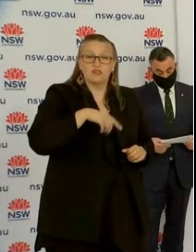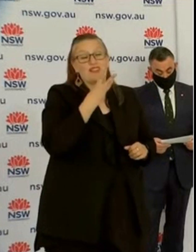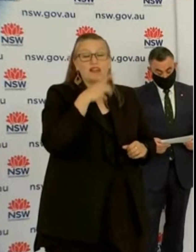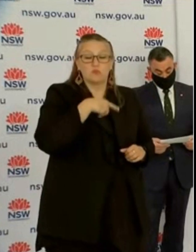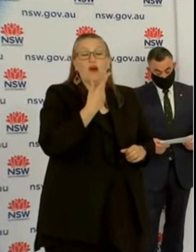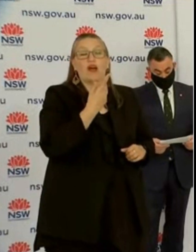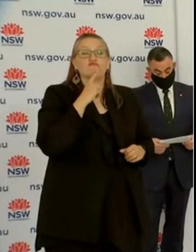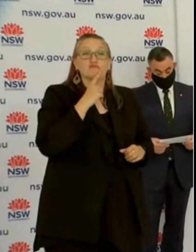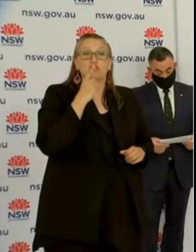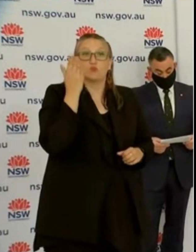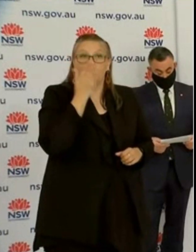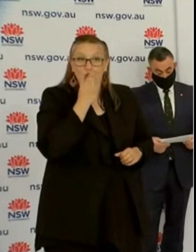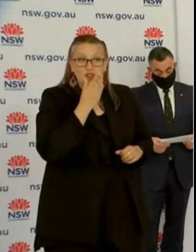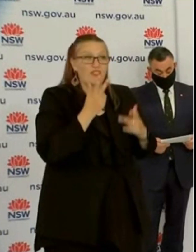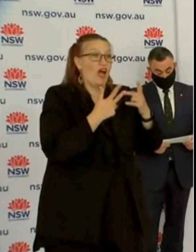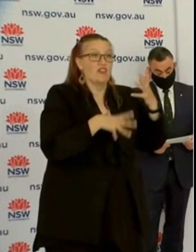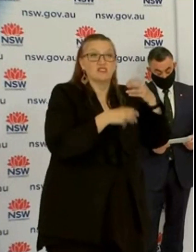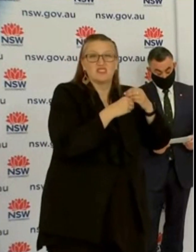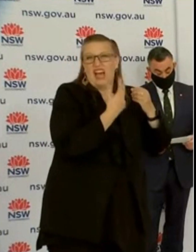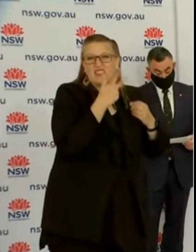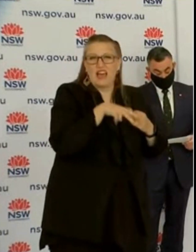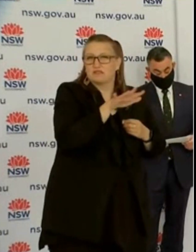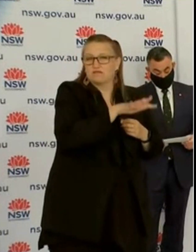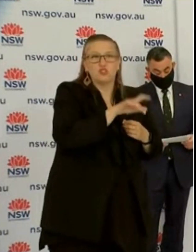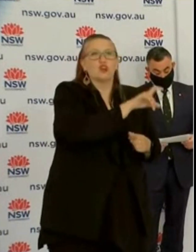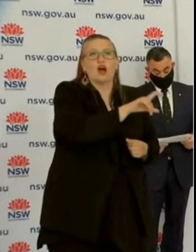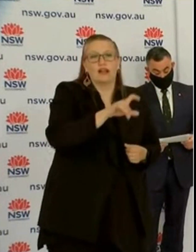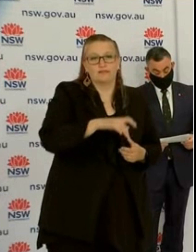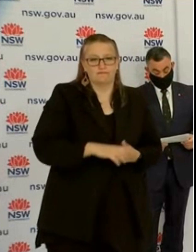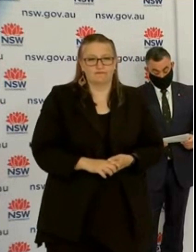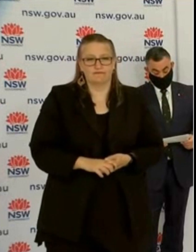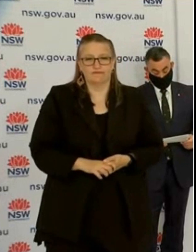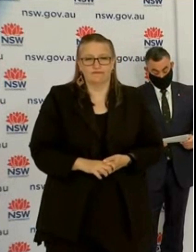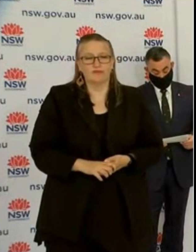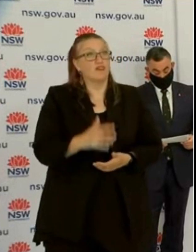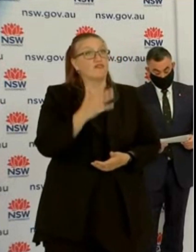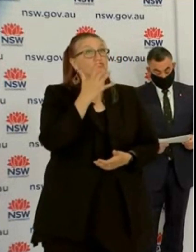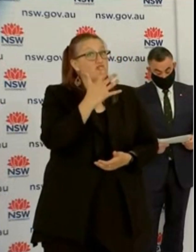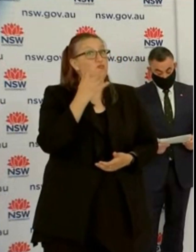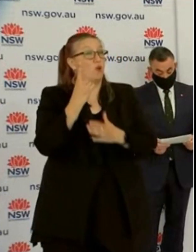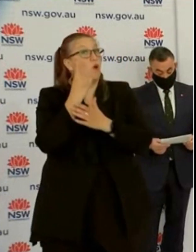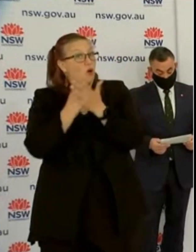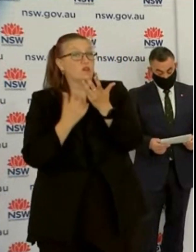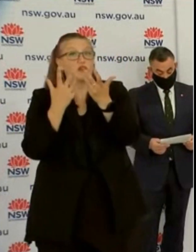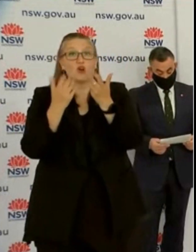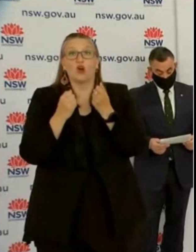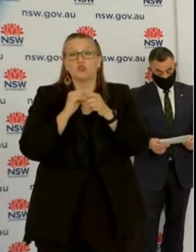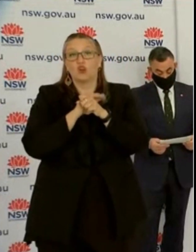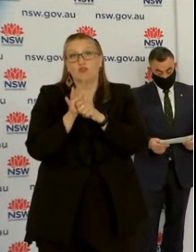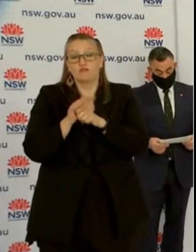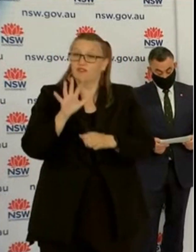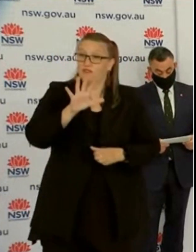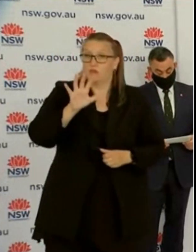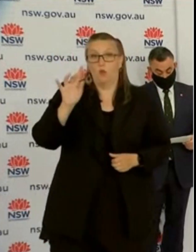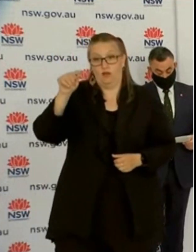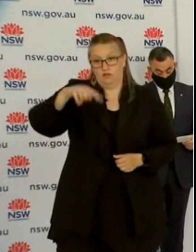childcares. So of those 51 sites where there was a case, there was actually the majority that